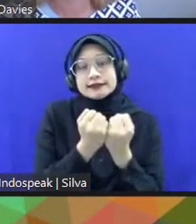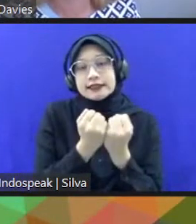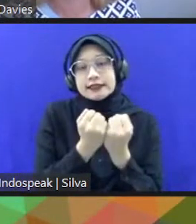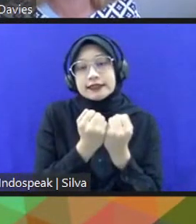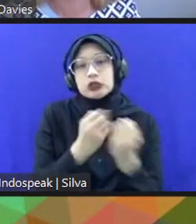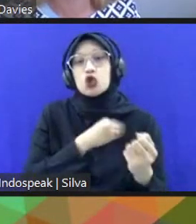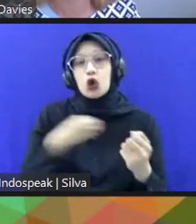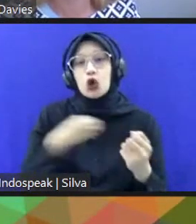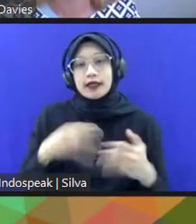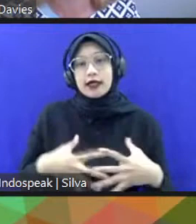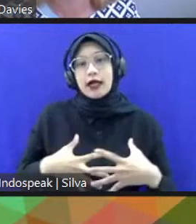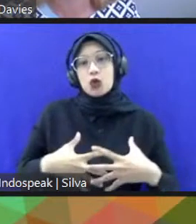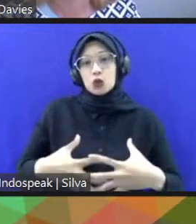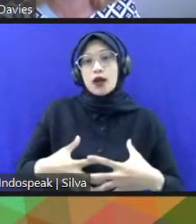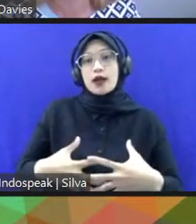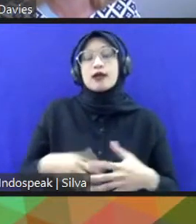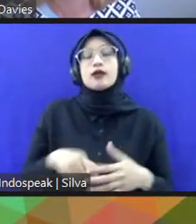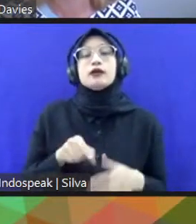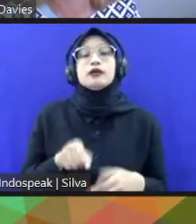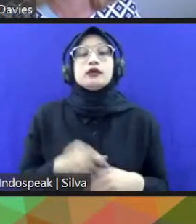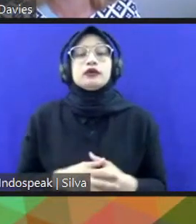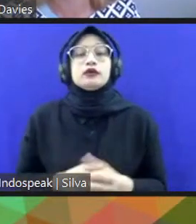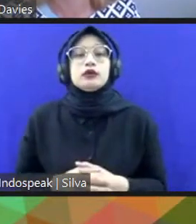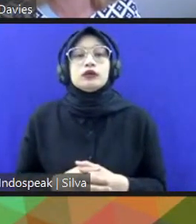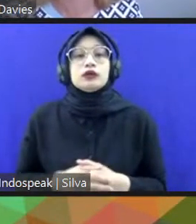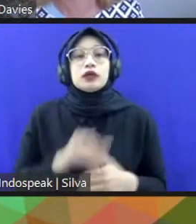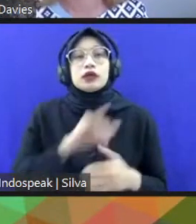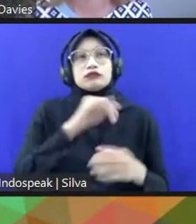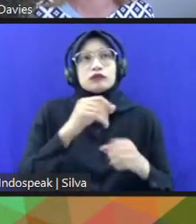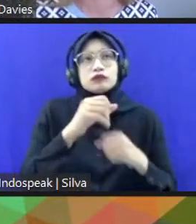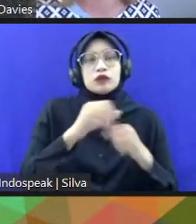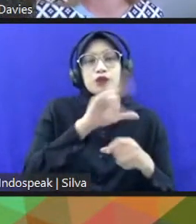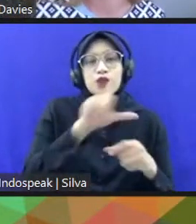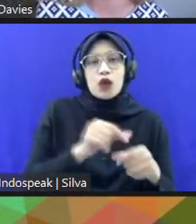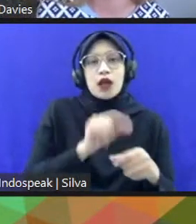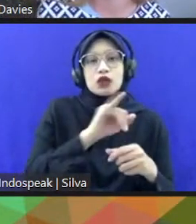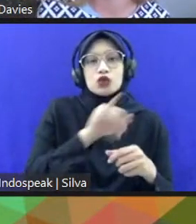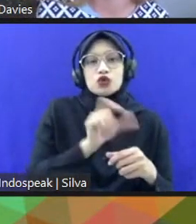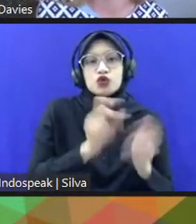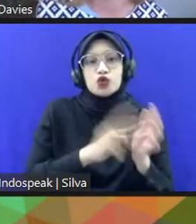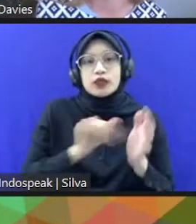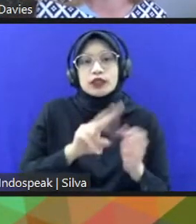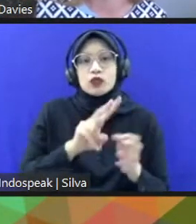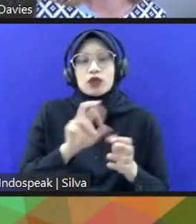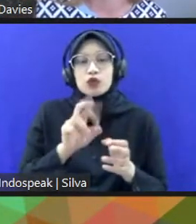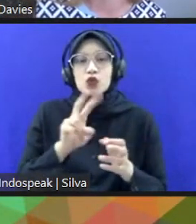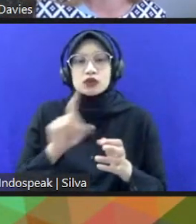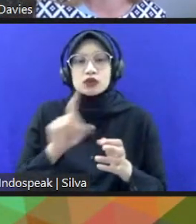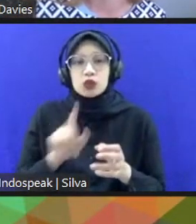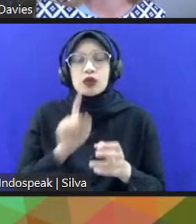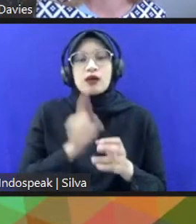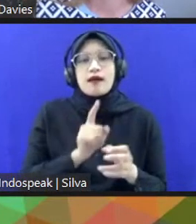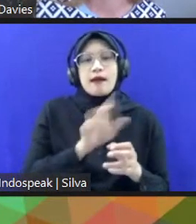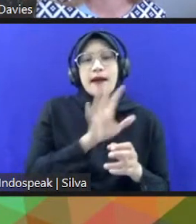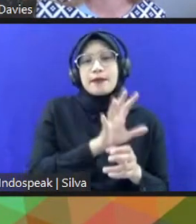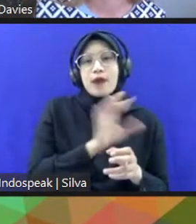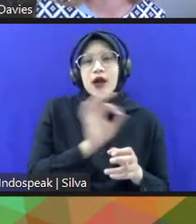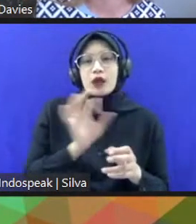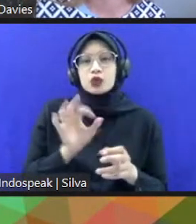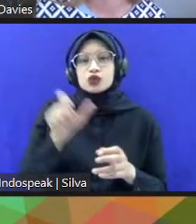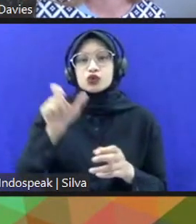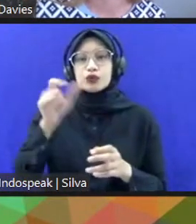think, June 2021, where they say around 500 pregnant women have died